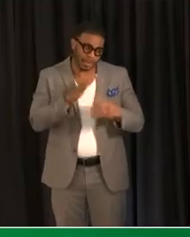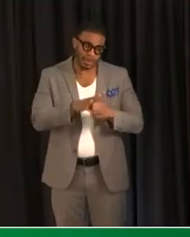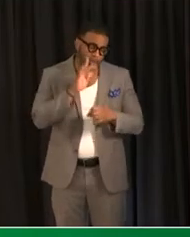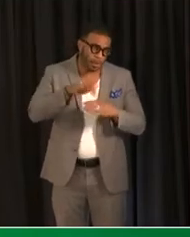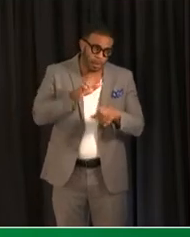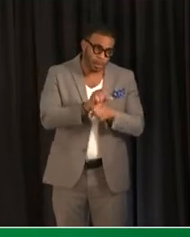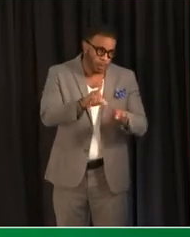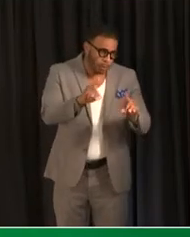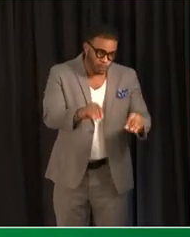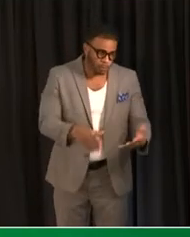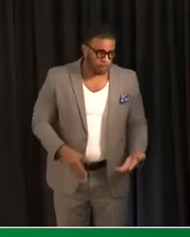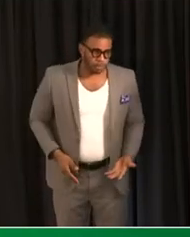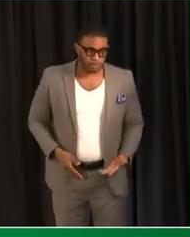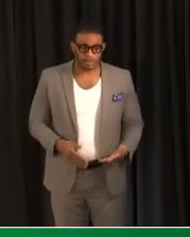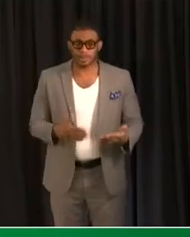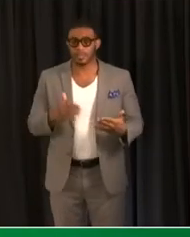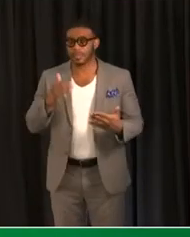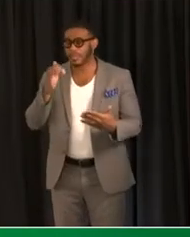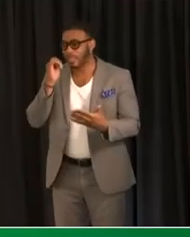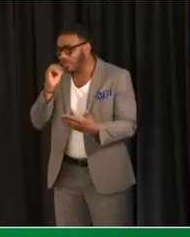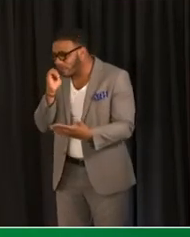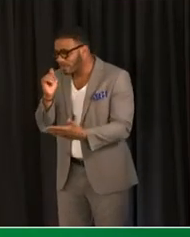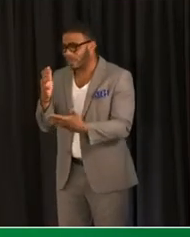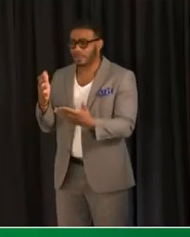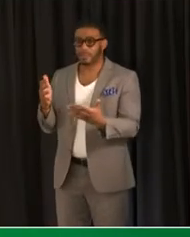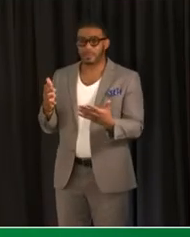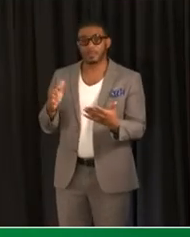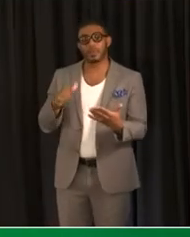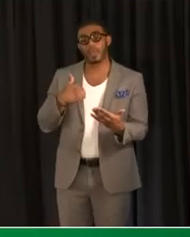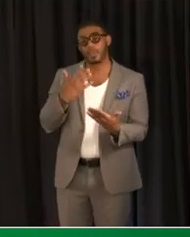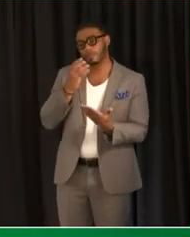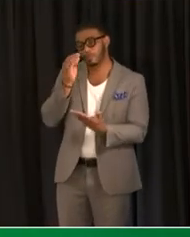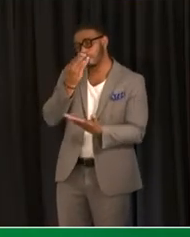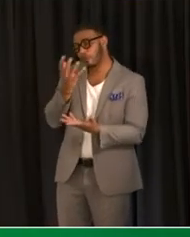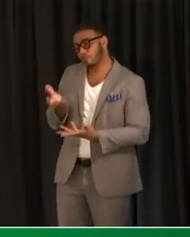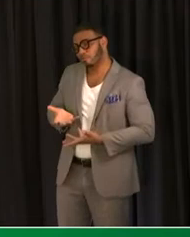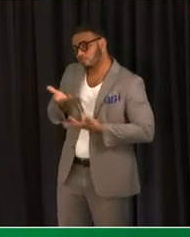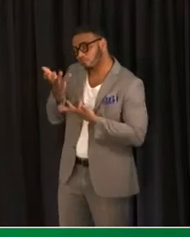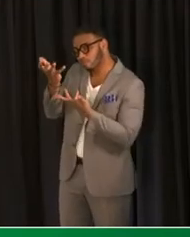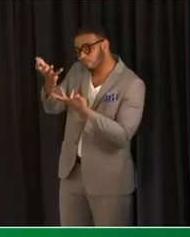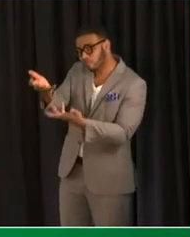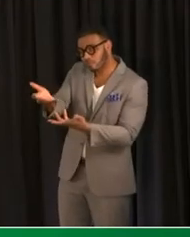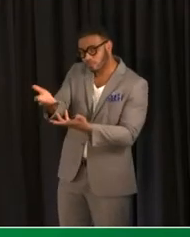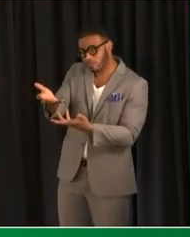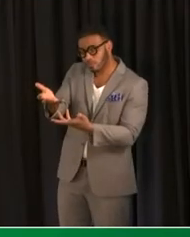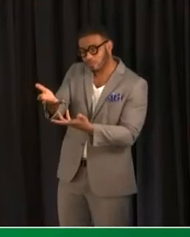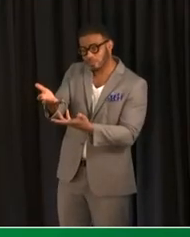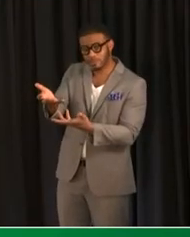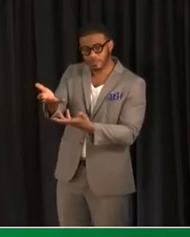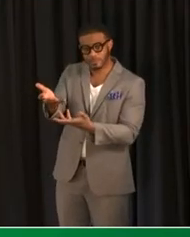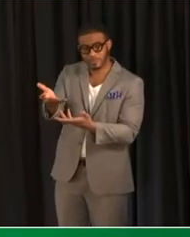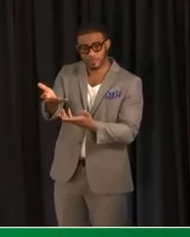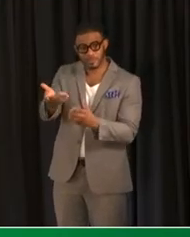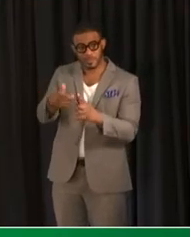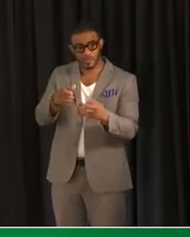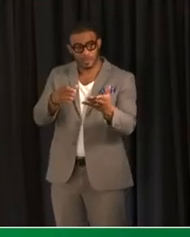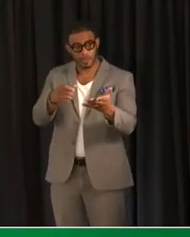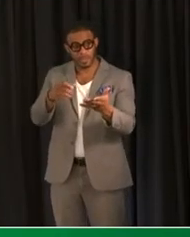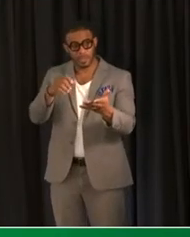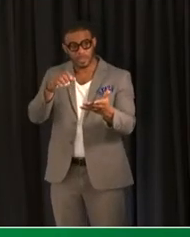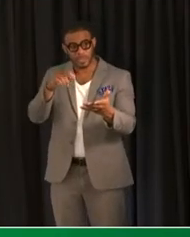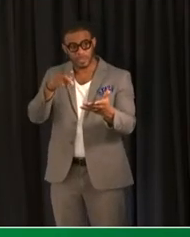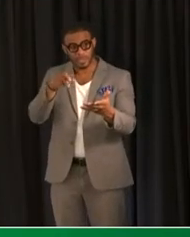can't thank you enough for all the work that you do day in and day out. But we have some flowers for you from Johnny's on U